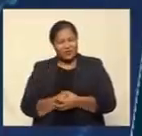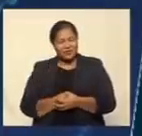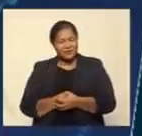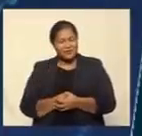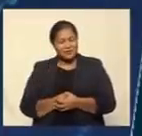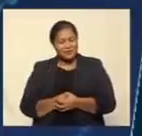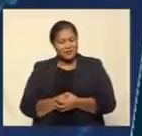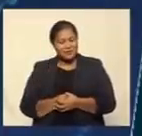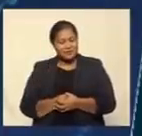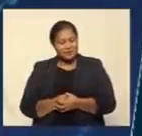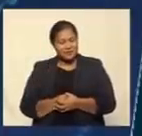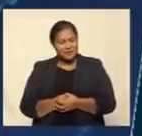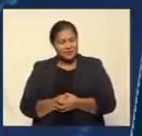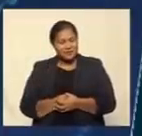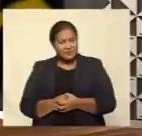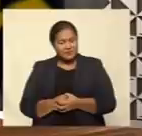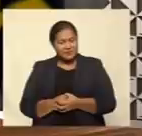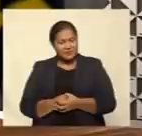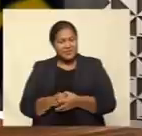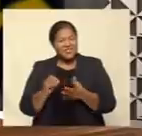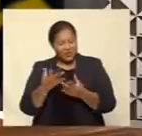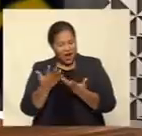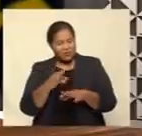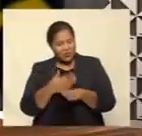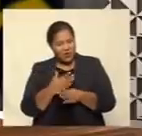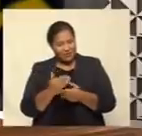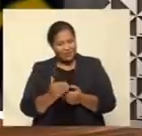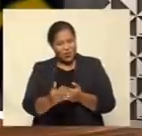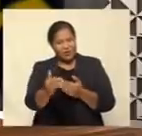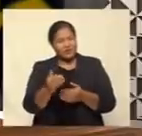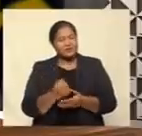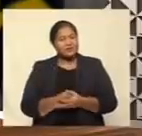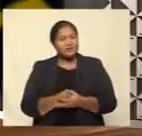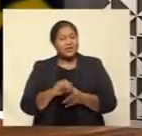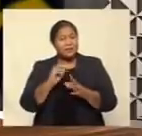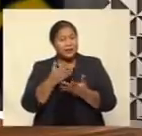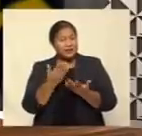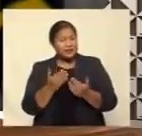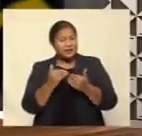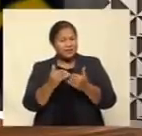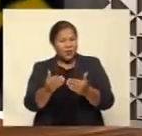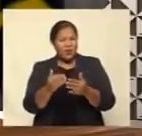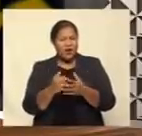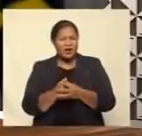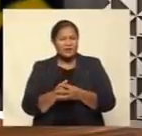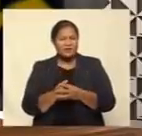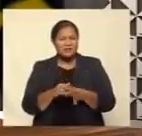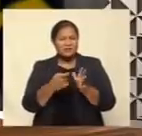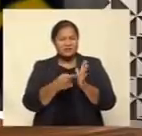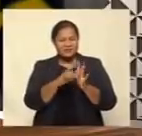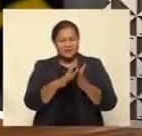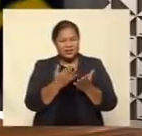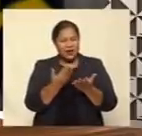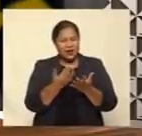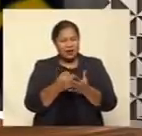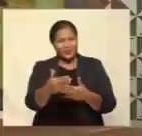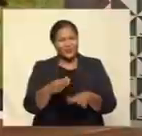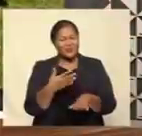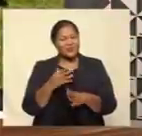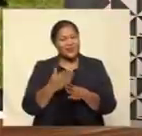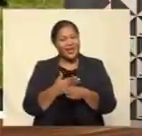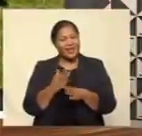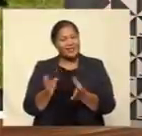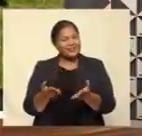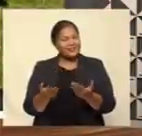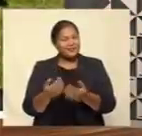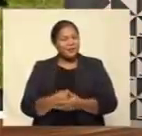it's working in progress. Wallabies forward Rob Valetini has re-signed with Rugby Australia and the Brumbies.